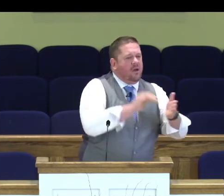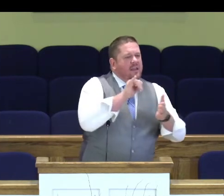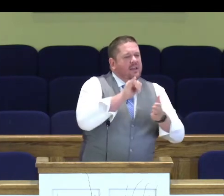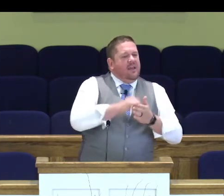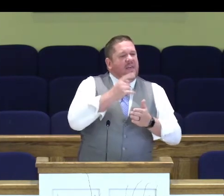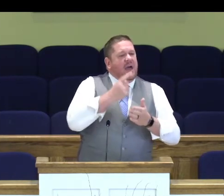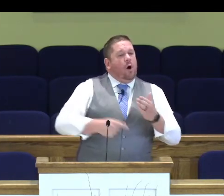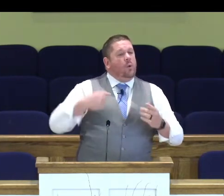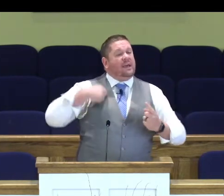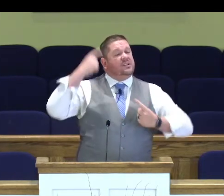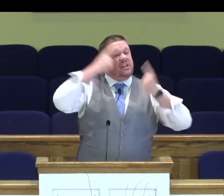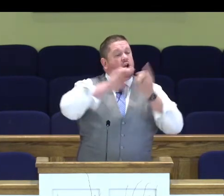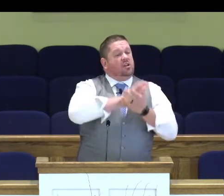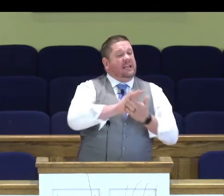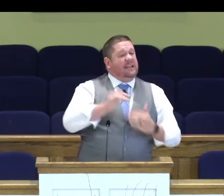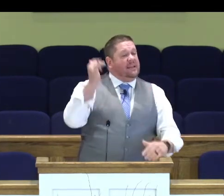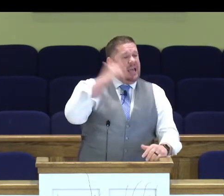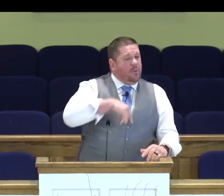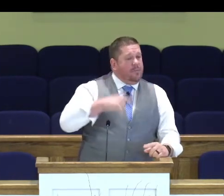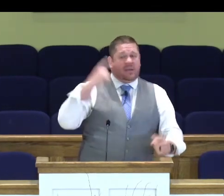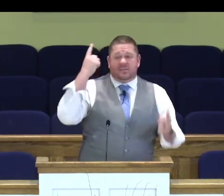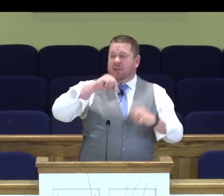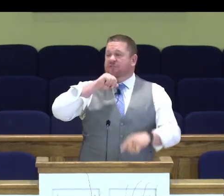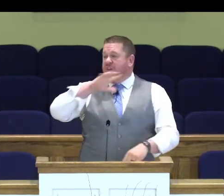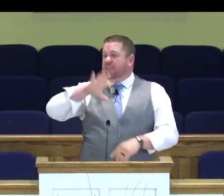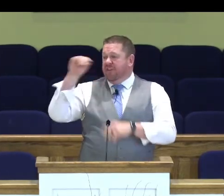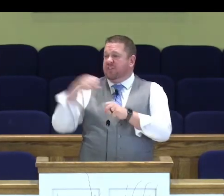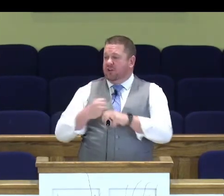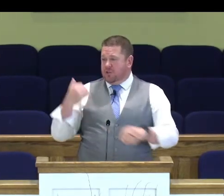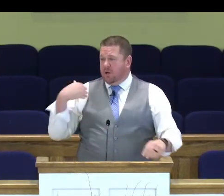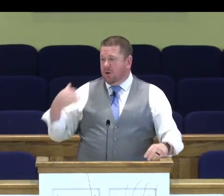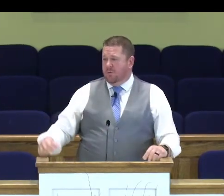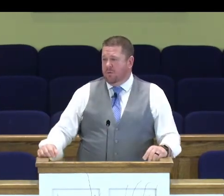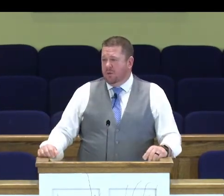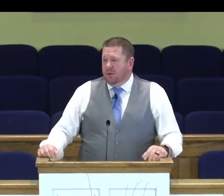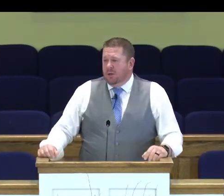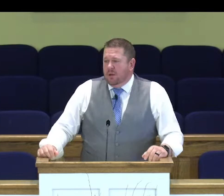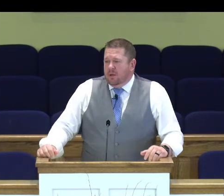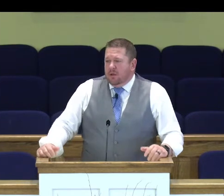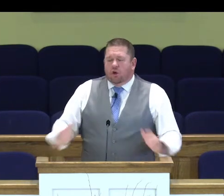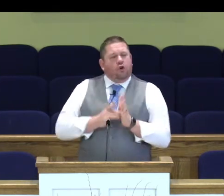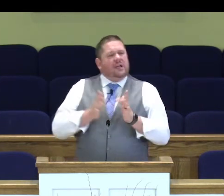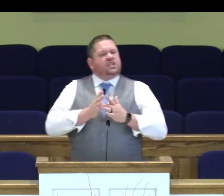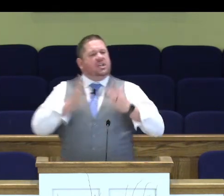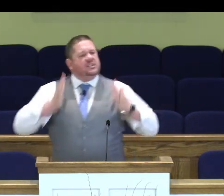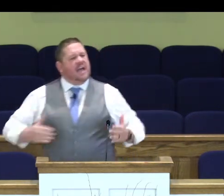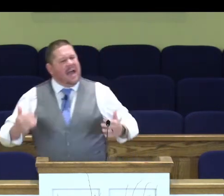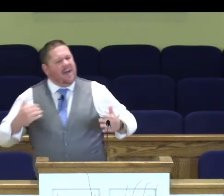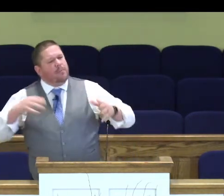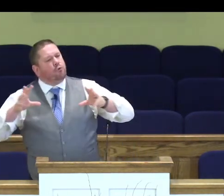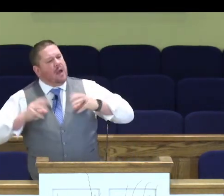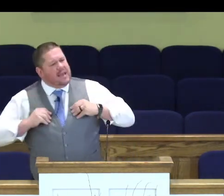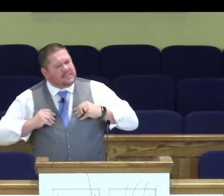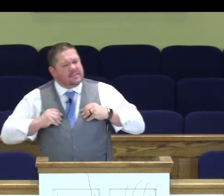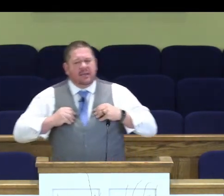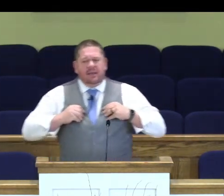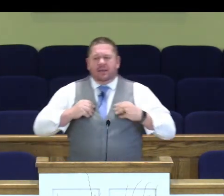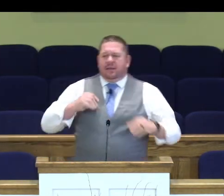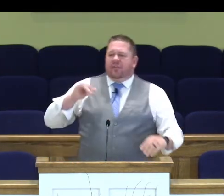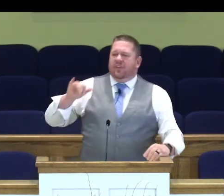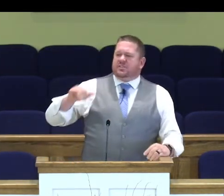far that what we consider clean today would have been considered filthy 50 years ago. And Christians have